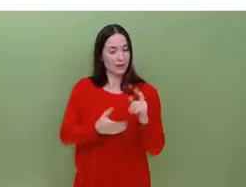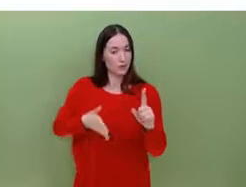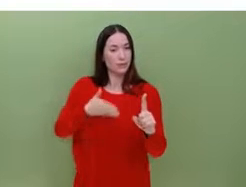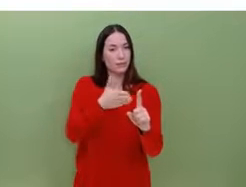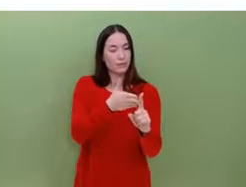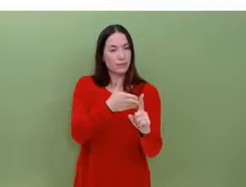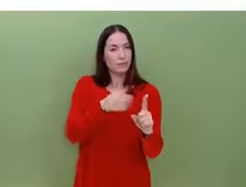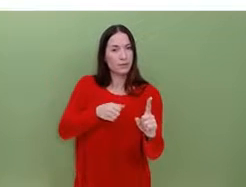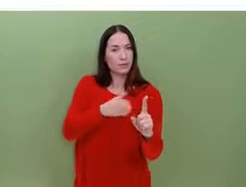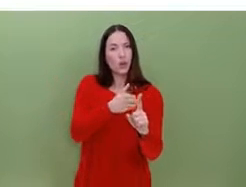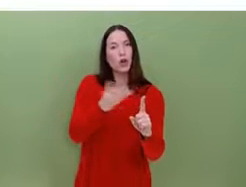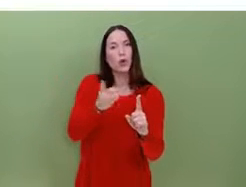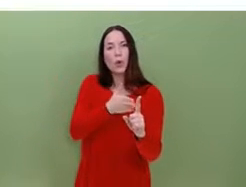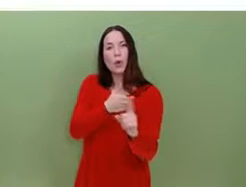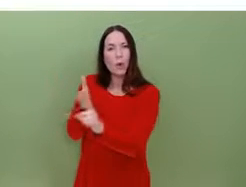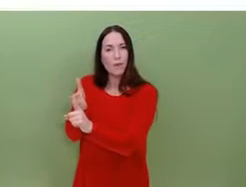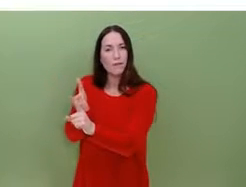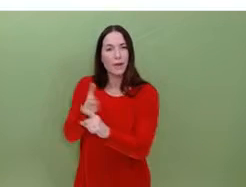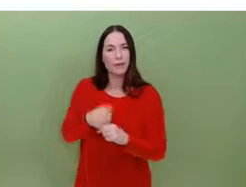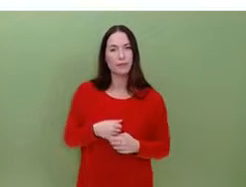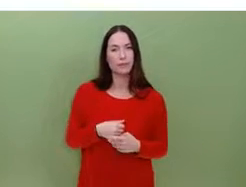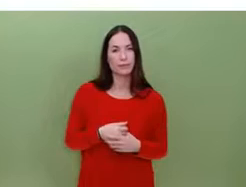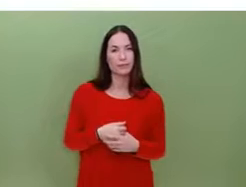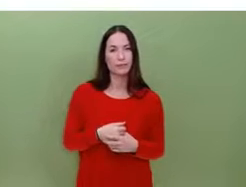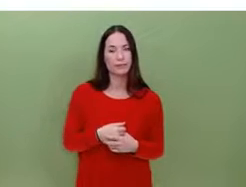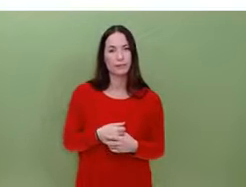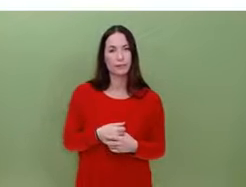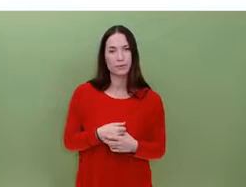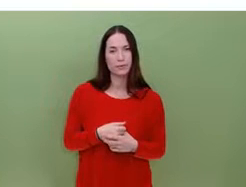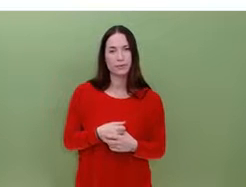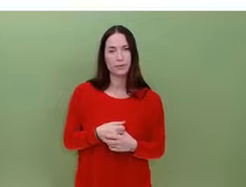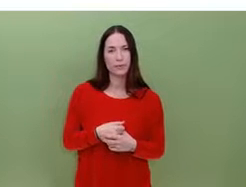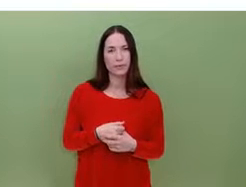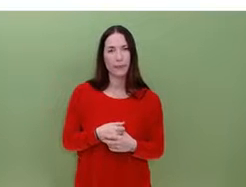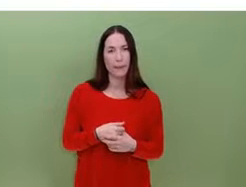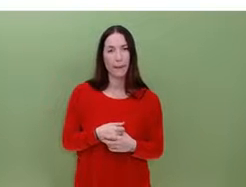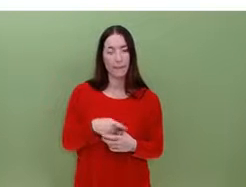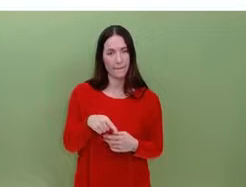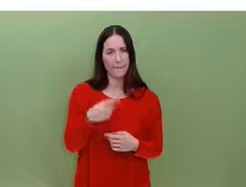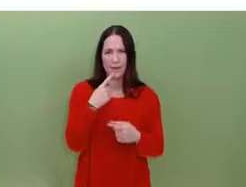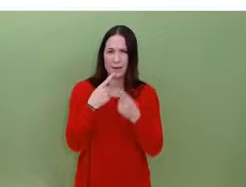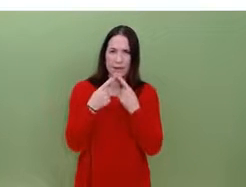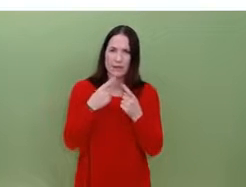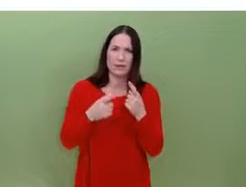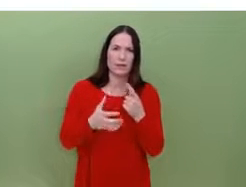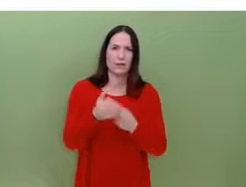pandemic. And these findings, I believe, are the most compelling.